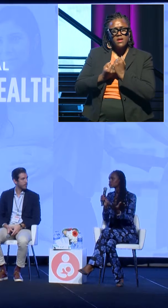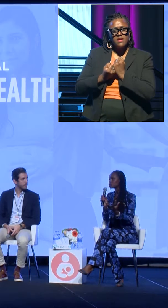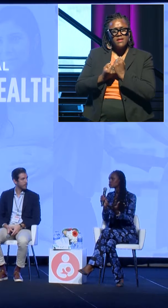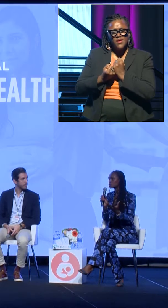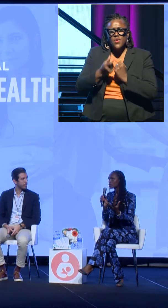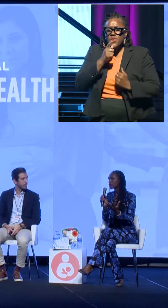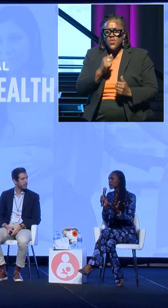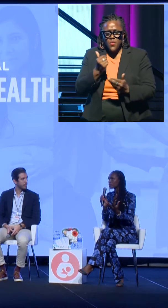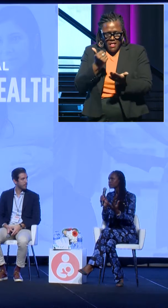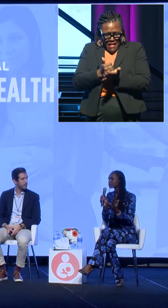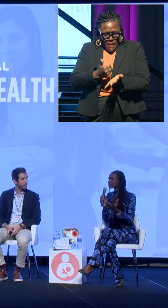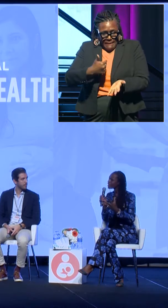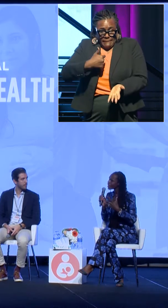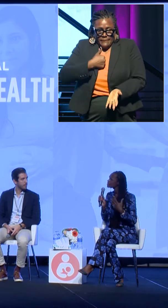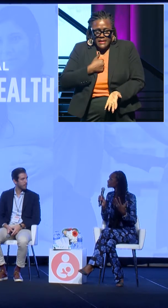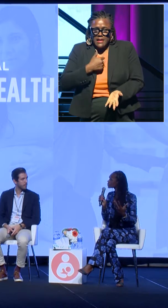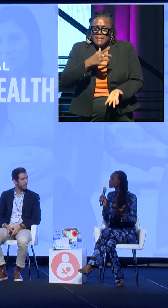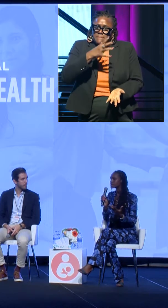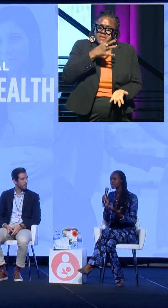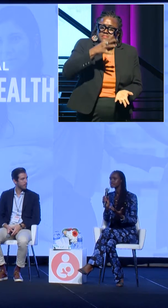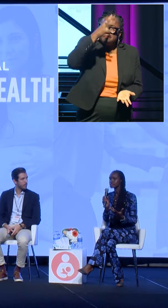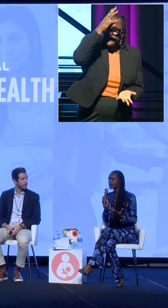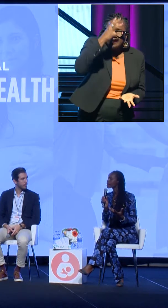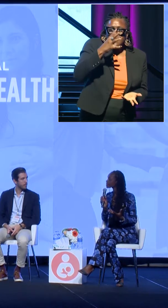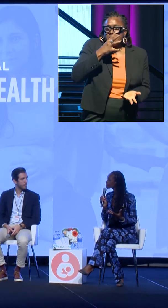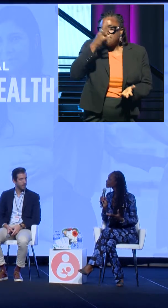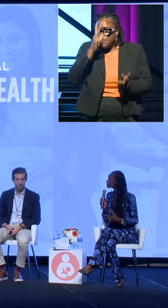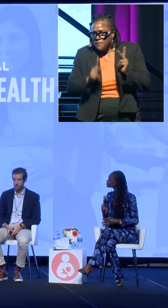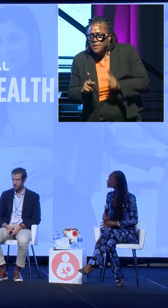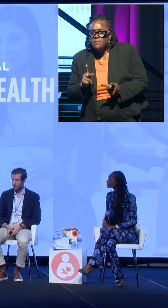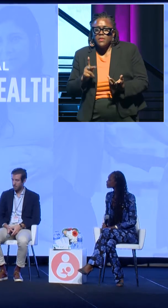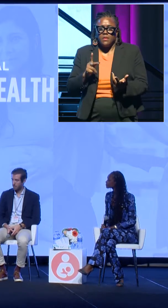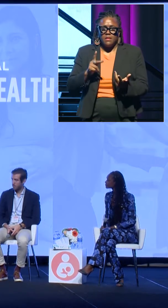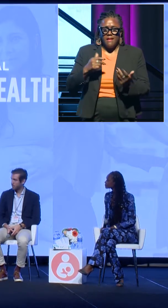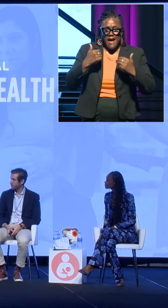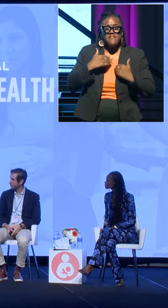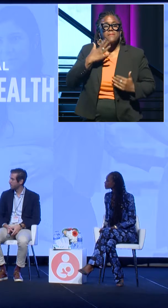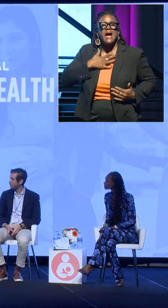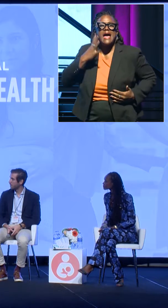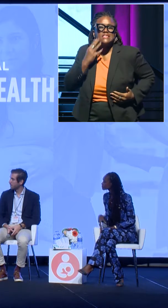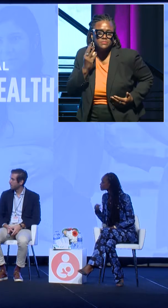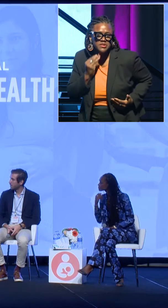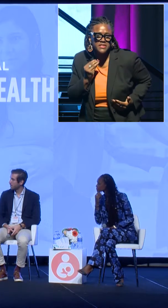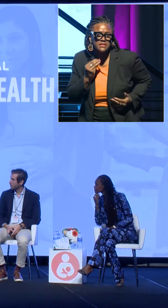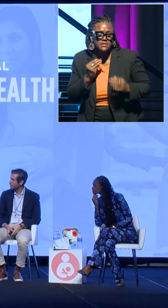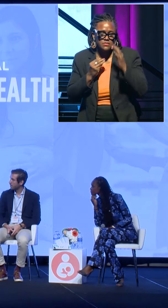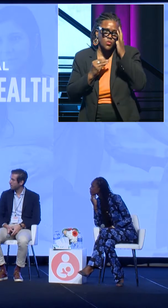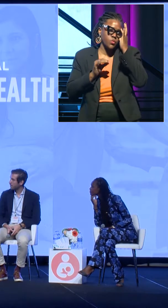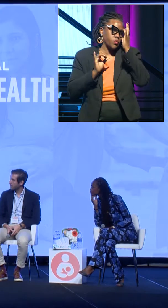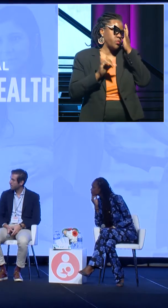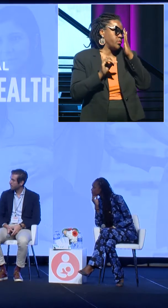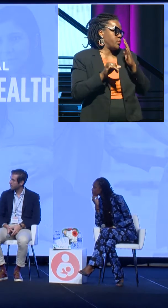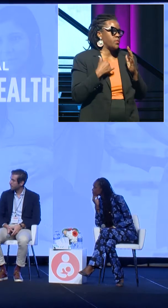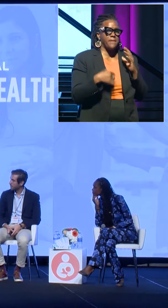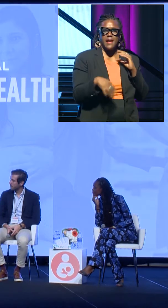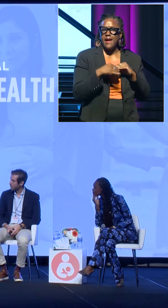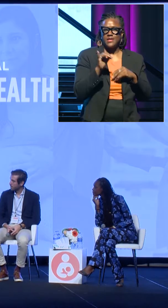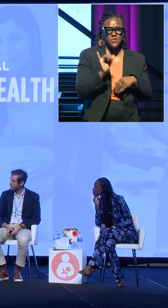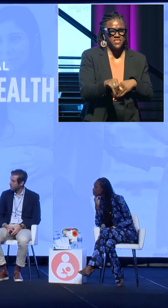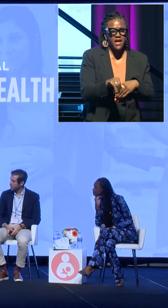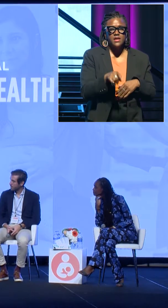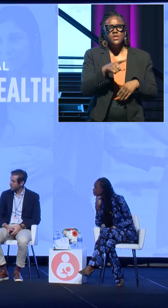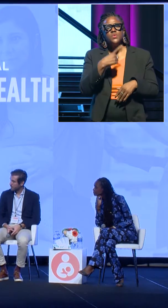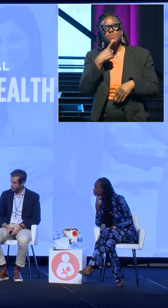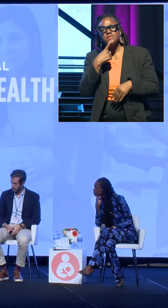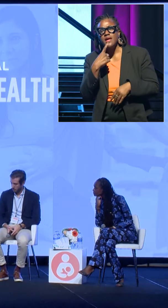me to have the experience that I desire? I would actually like to piggyback off Latham. And so you